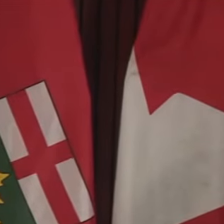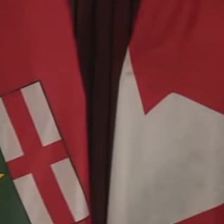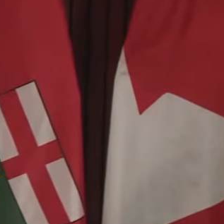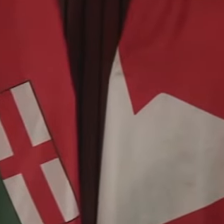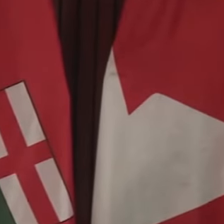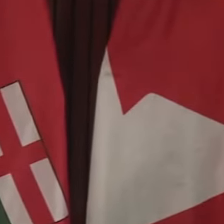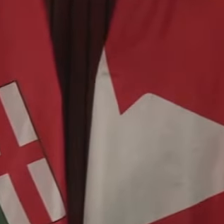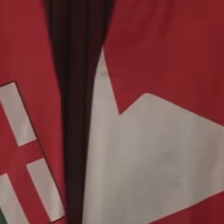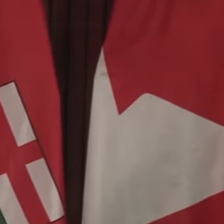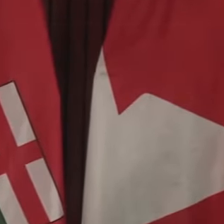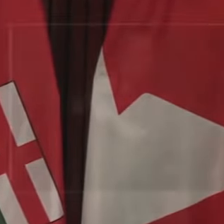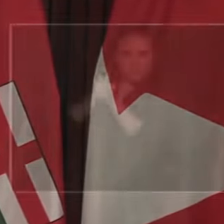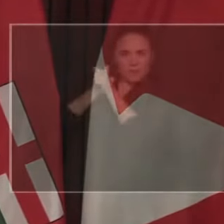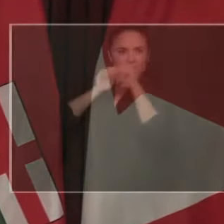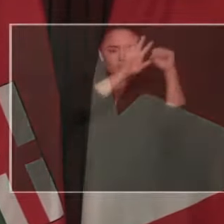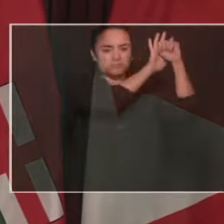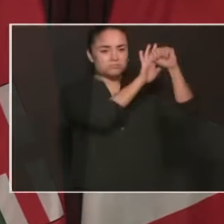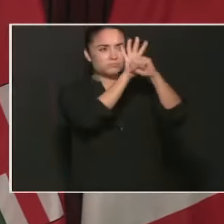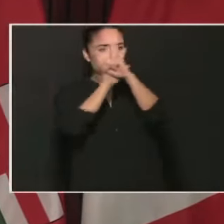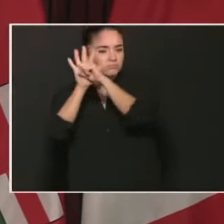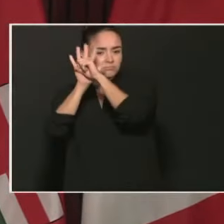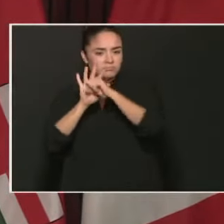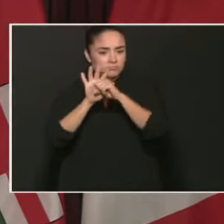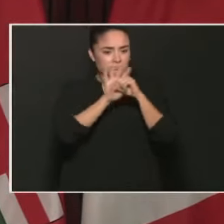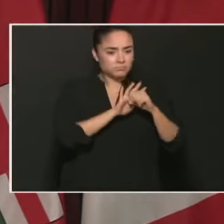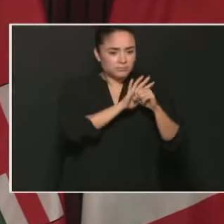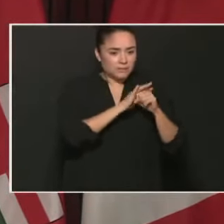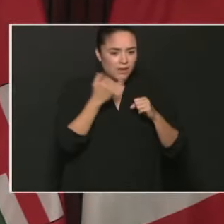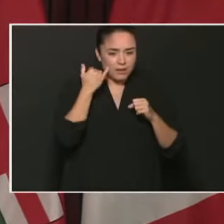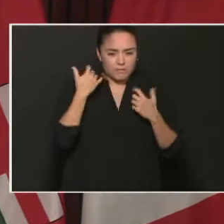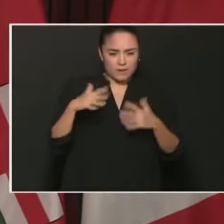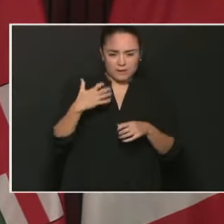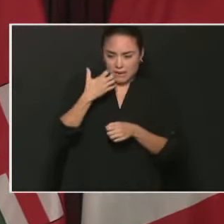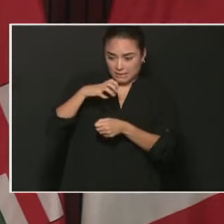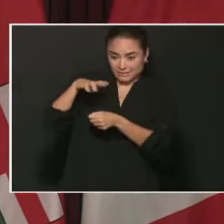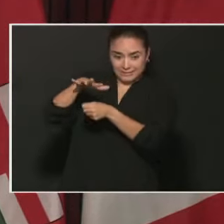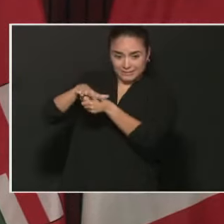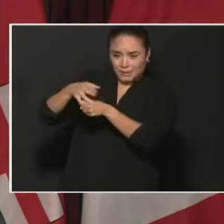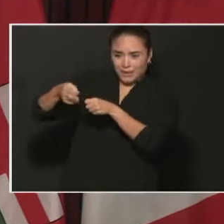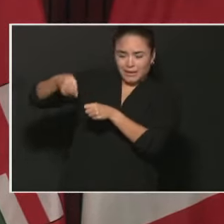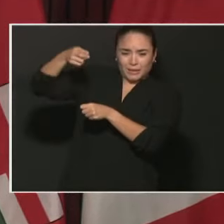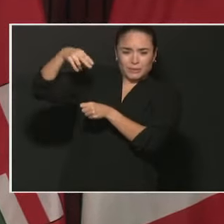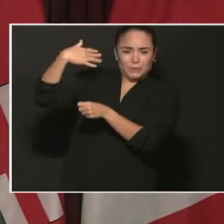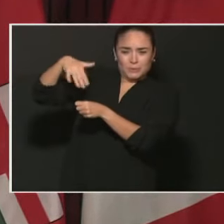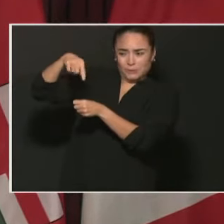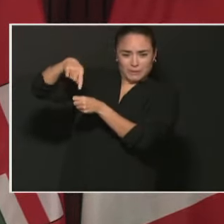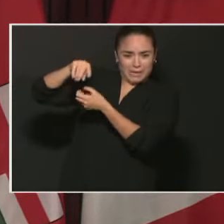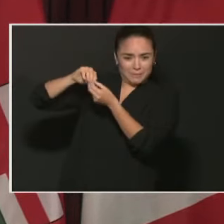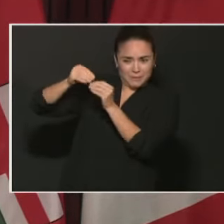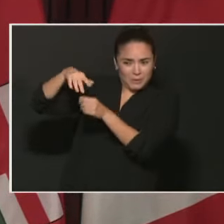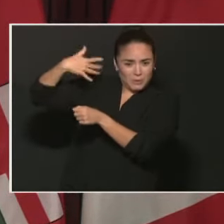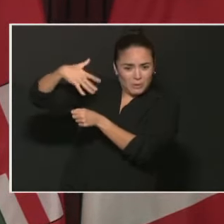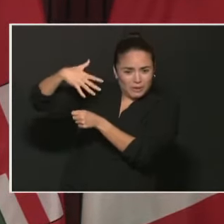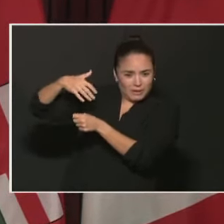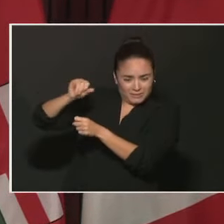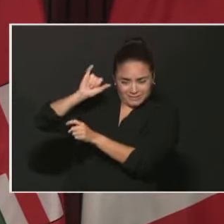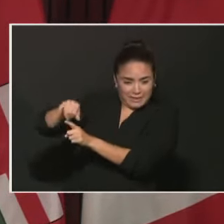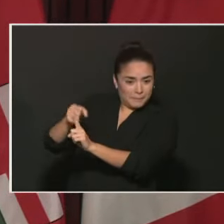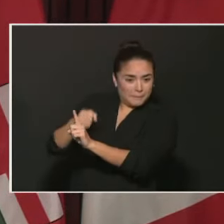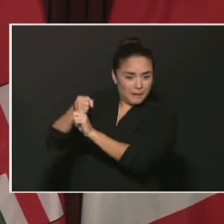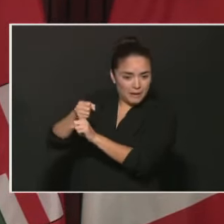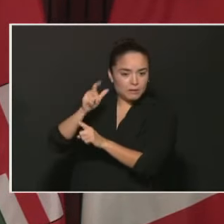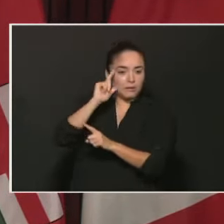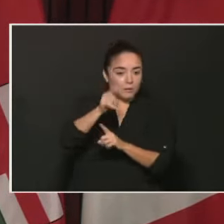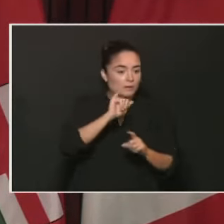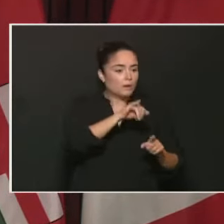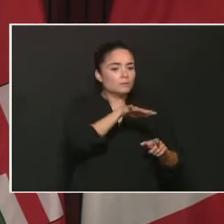hot zones in various regions, that they would be done later than zones that are doing well? You so much for that, because